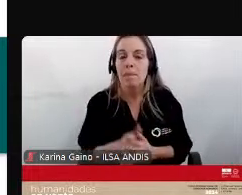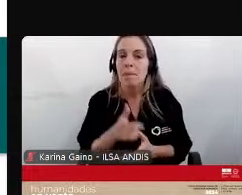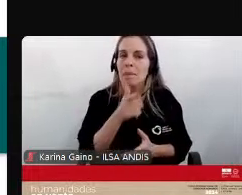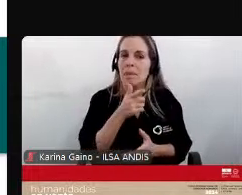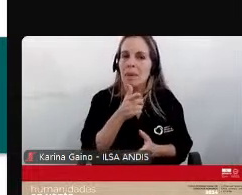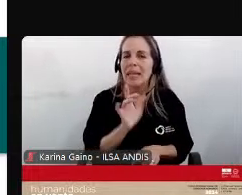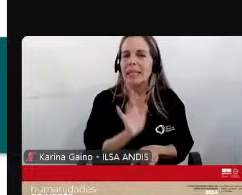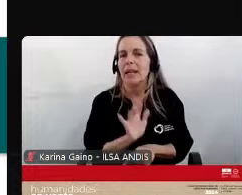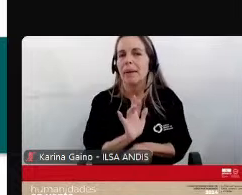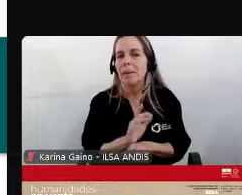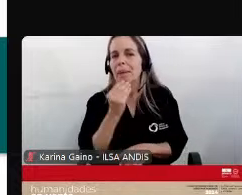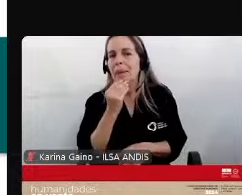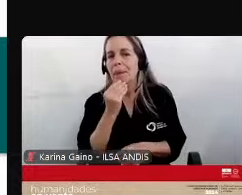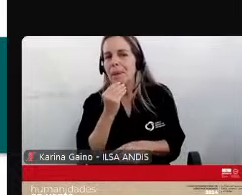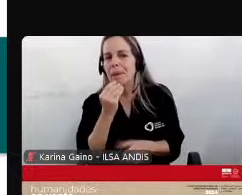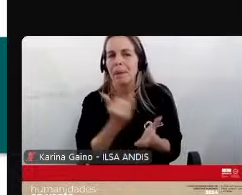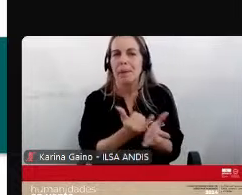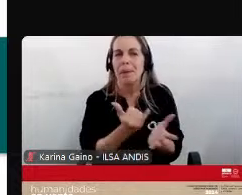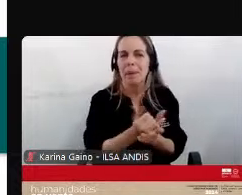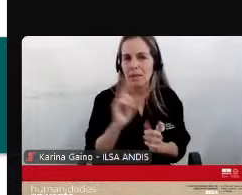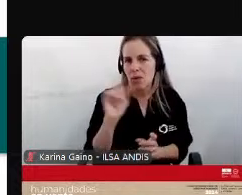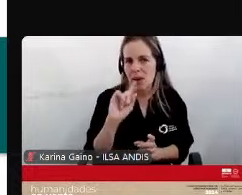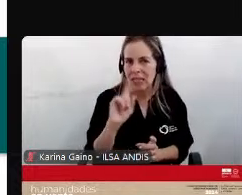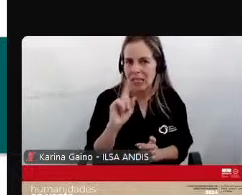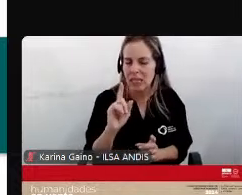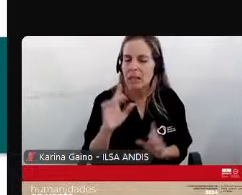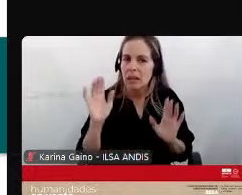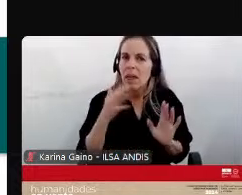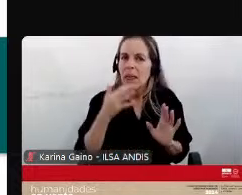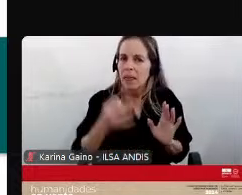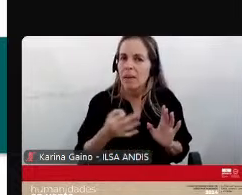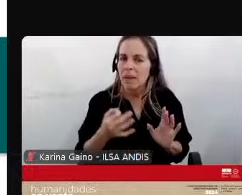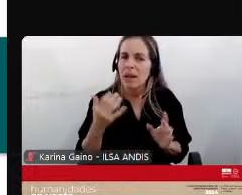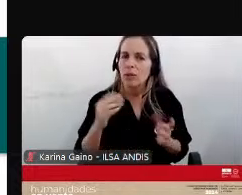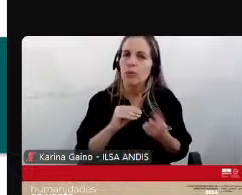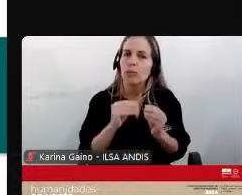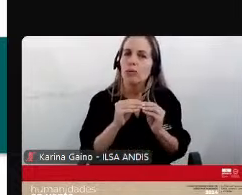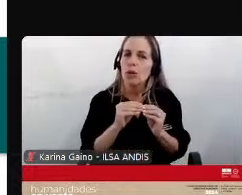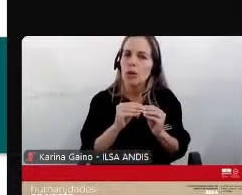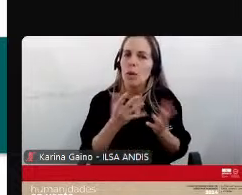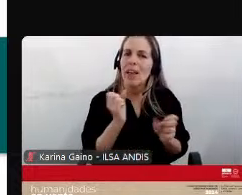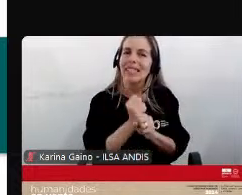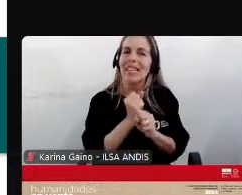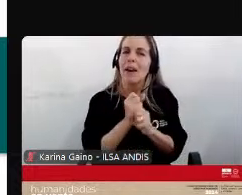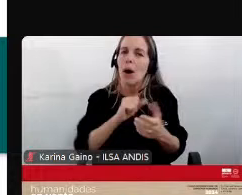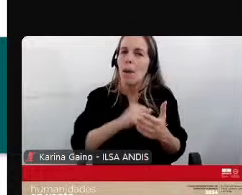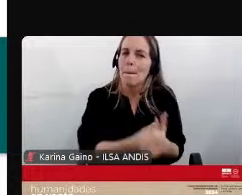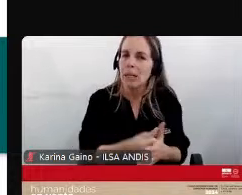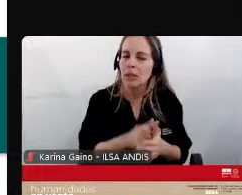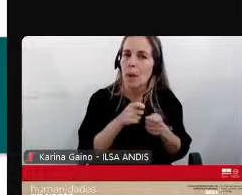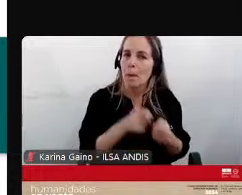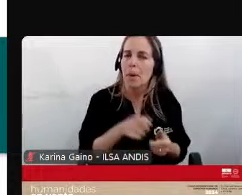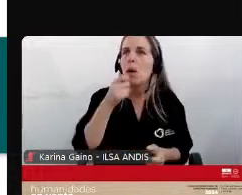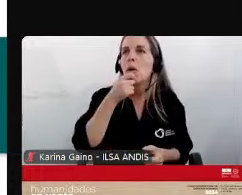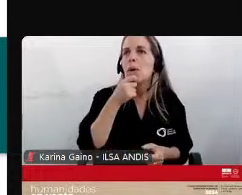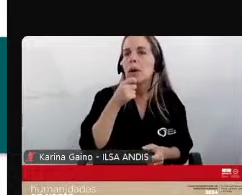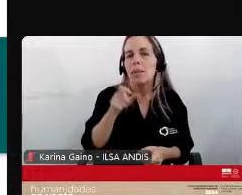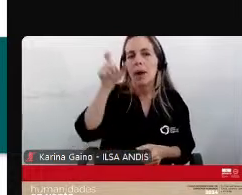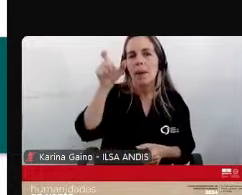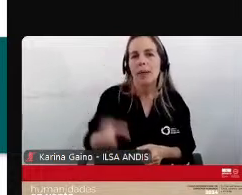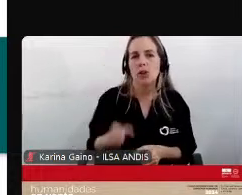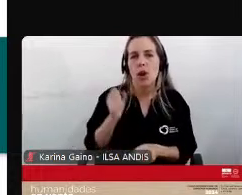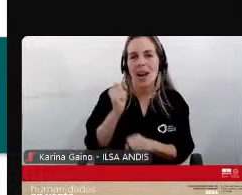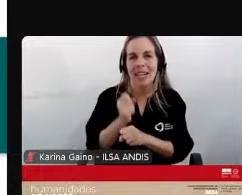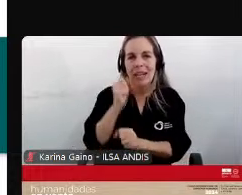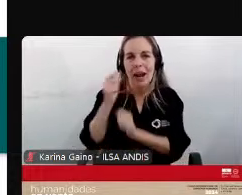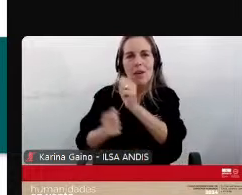exist. So you might just have somebody working at a factory with dirt floors, for example, and I've seen cases saying this is slave